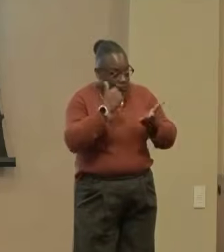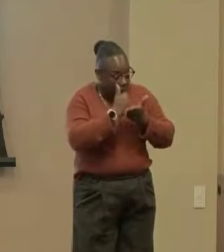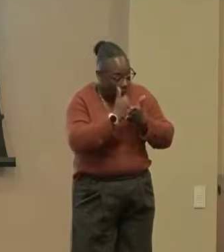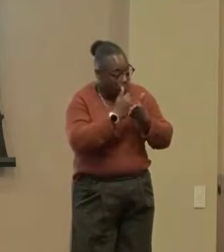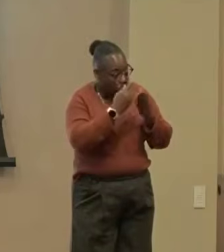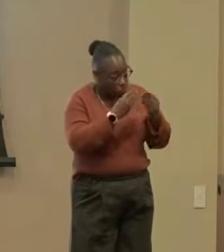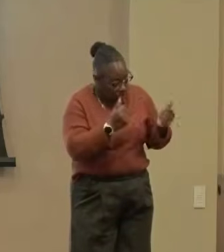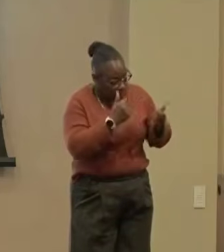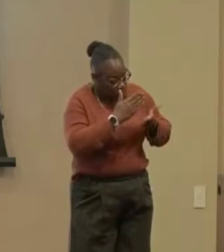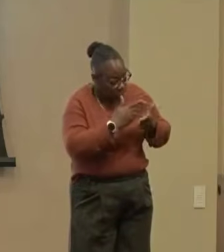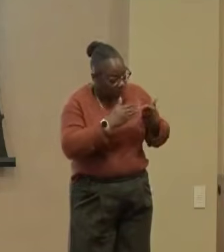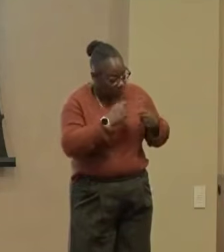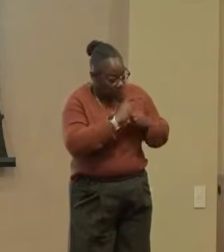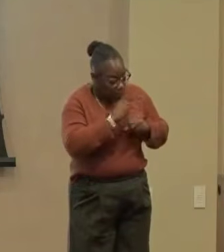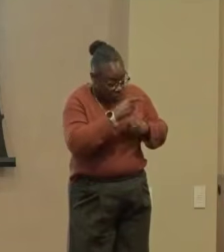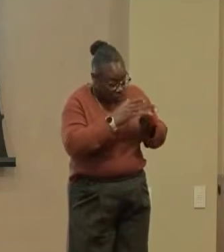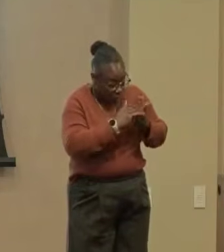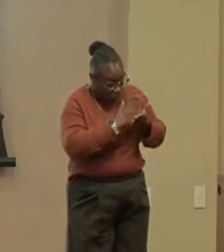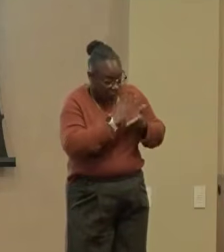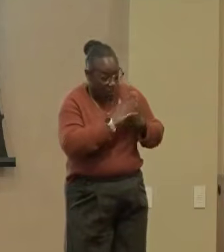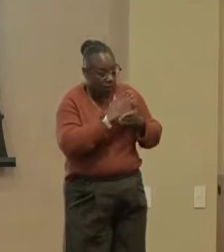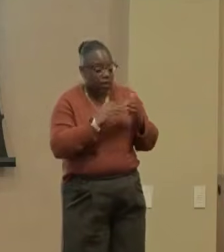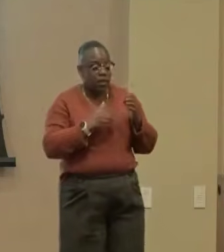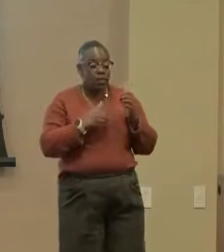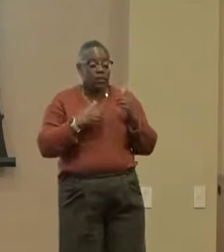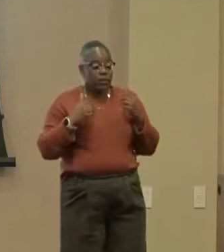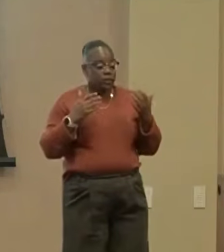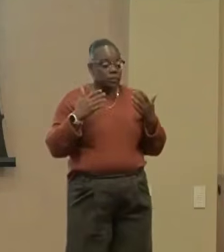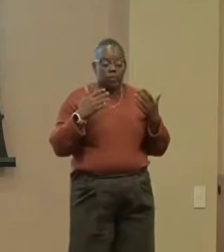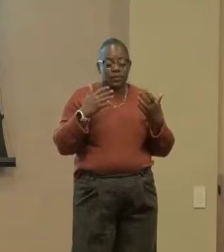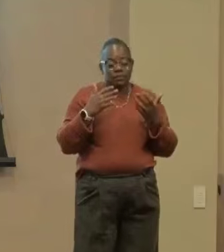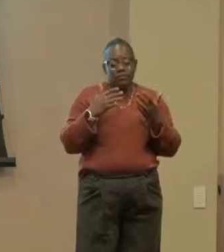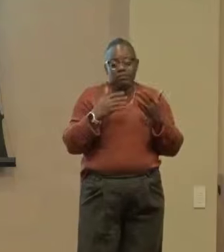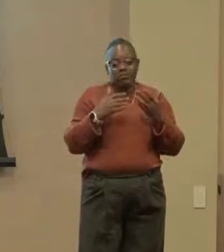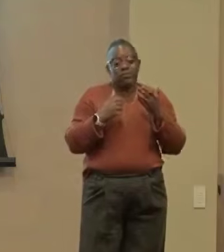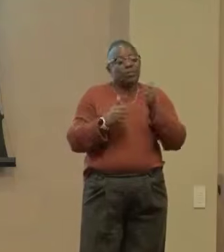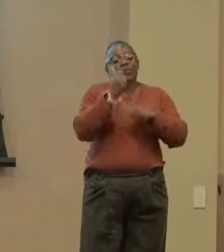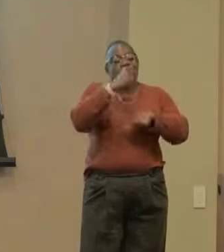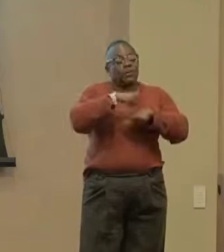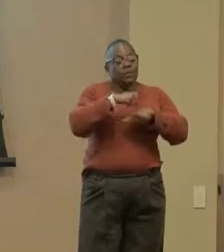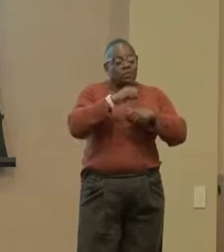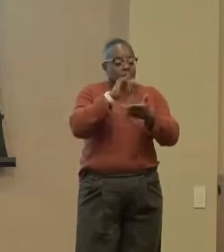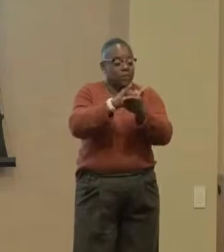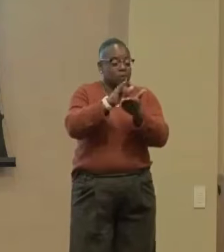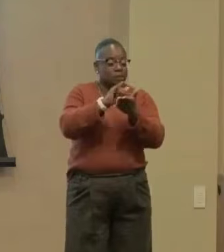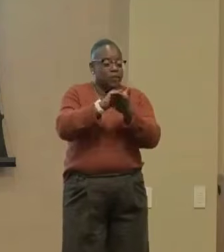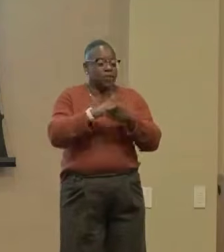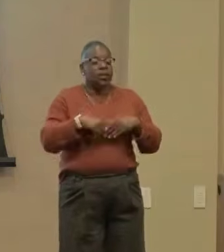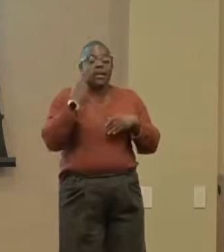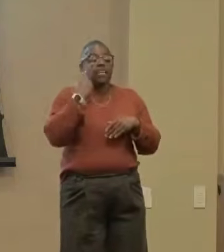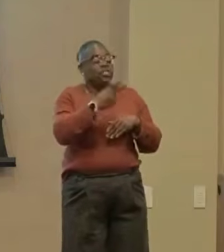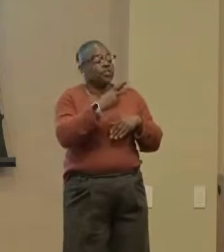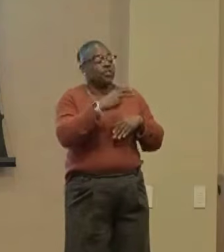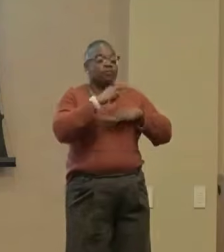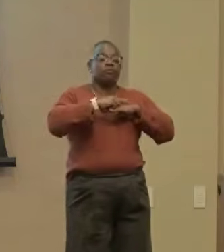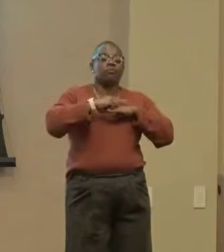is making sure that she's okay, but most of the time it's impossible. because most of the time I just sit here in the bed, just laying